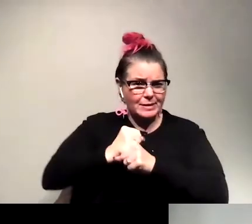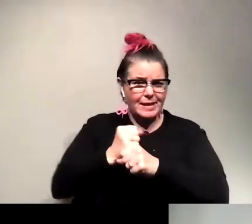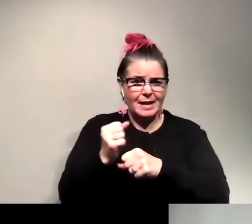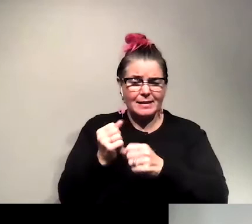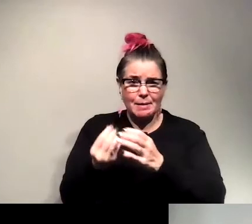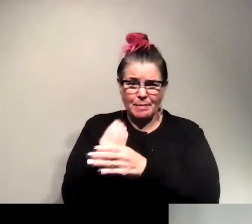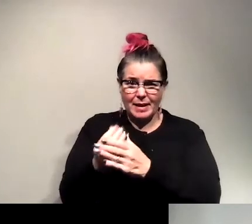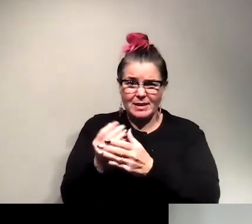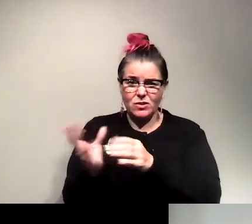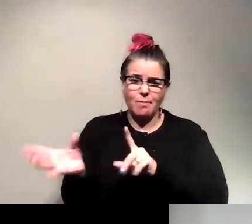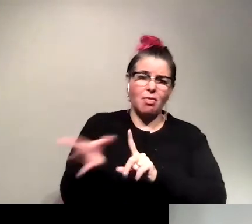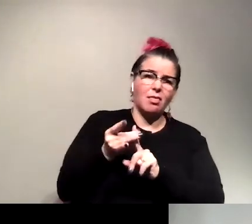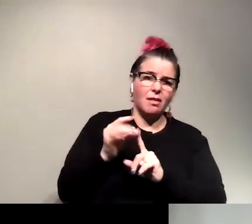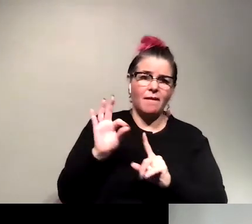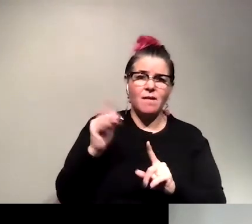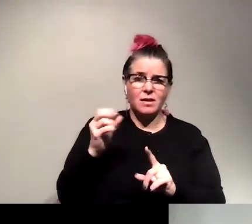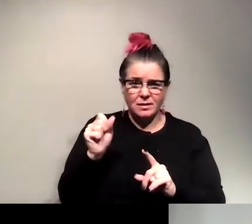fungusy or anything like that?